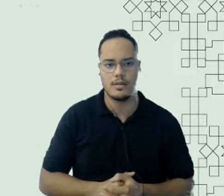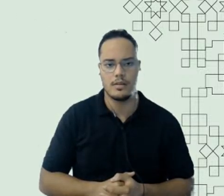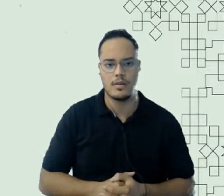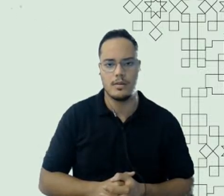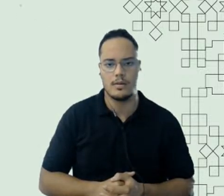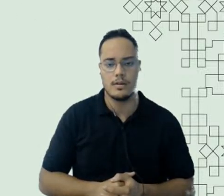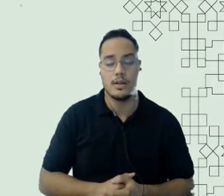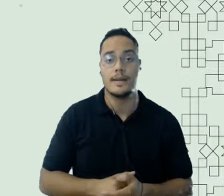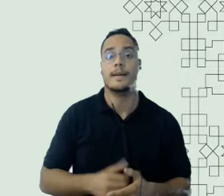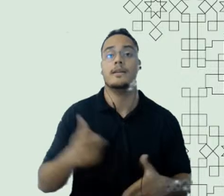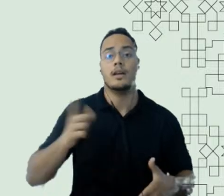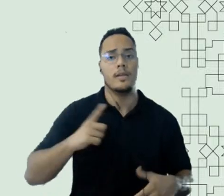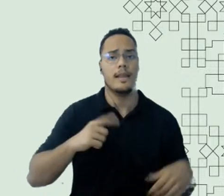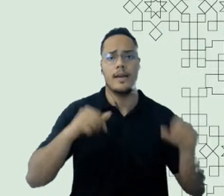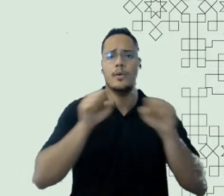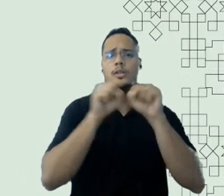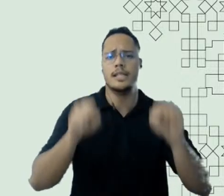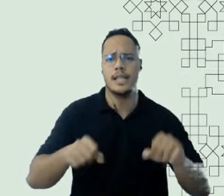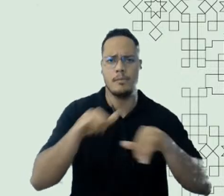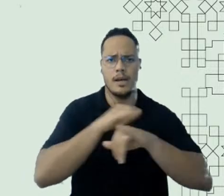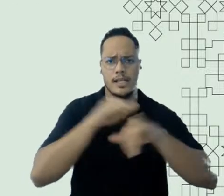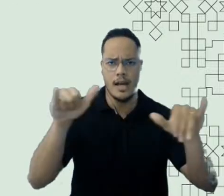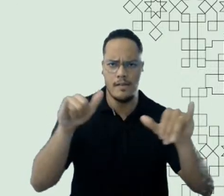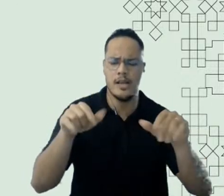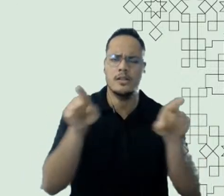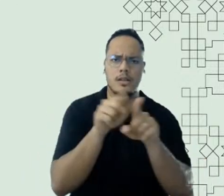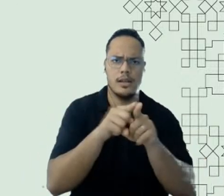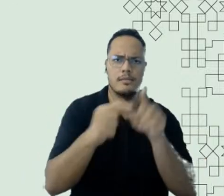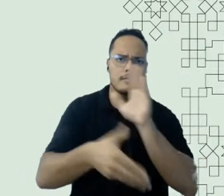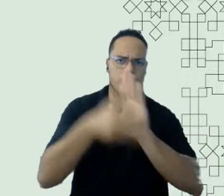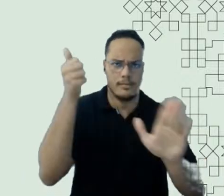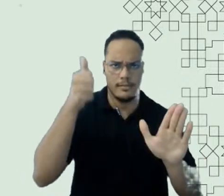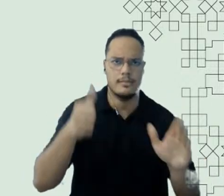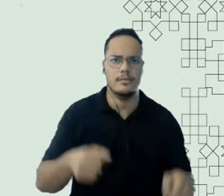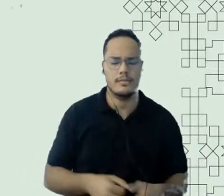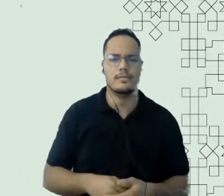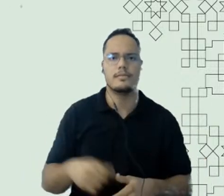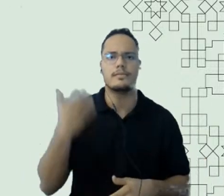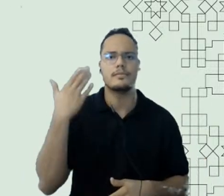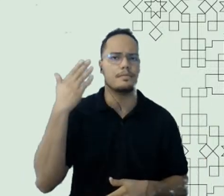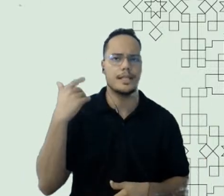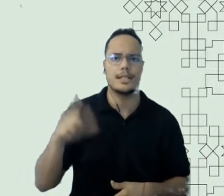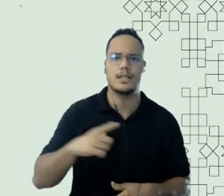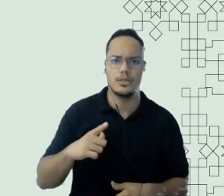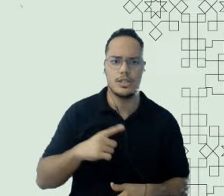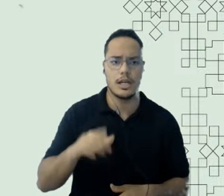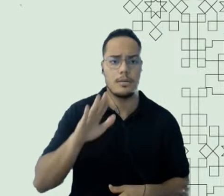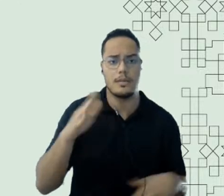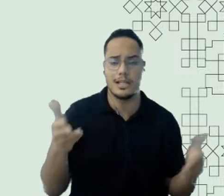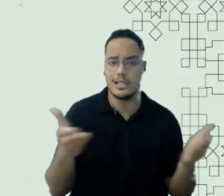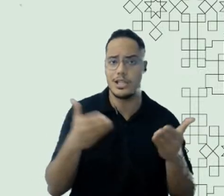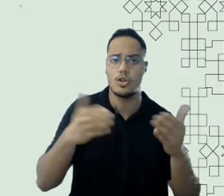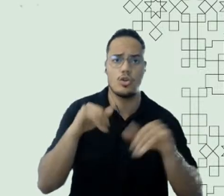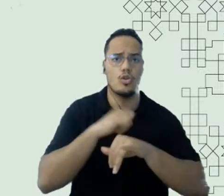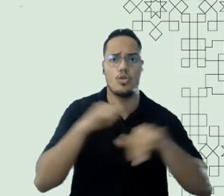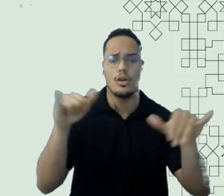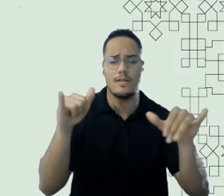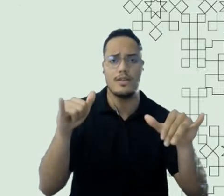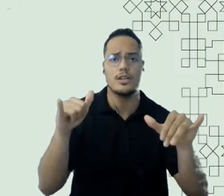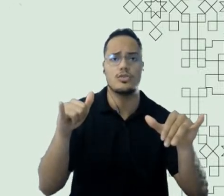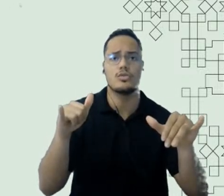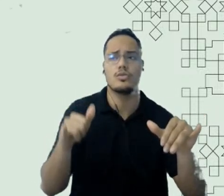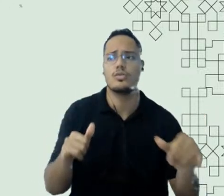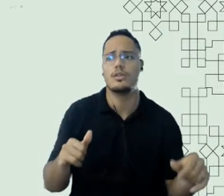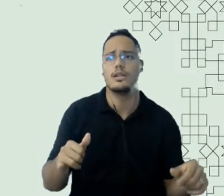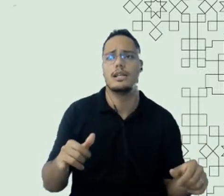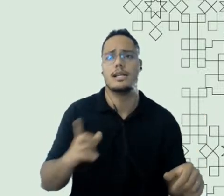takedown comes ex post in a way. And here you have a mix of ex post and ex ante. So the right holder